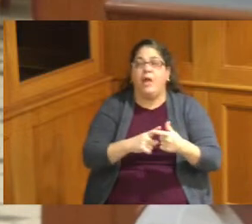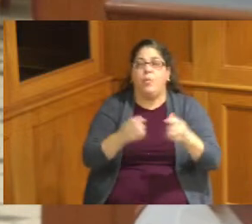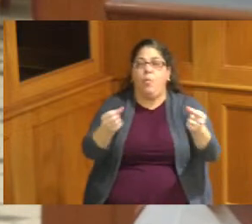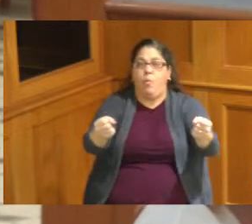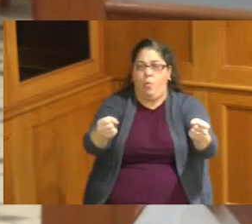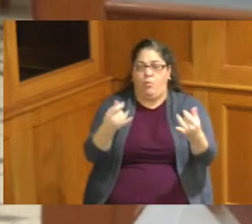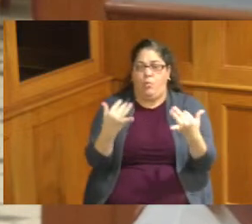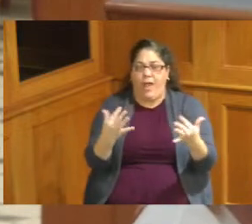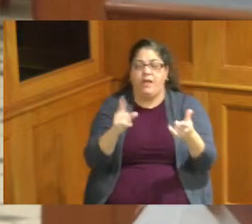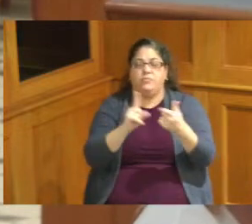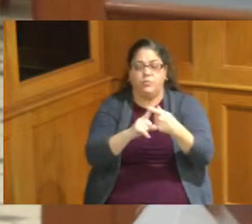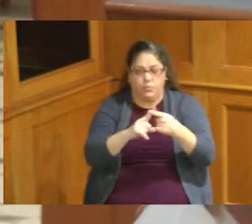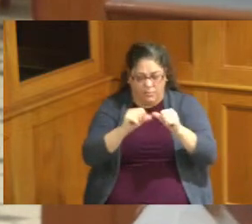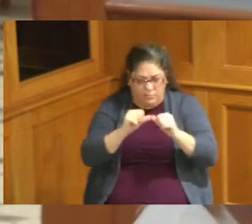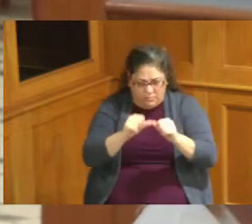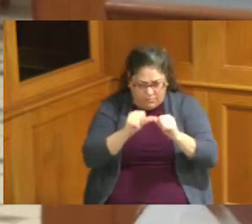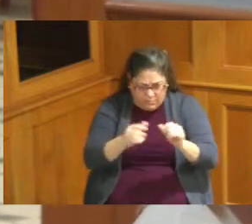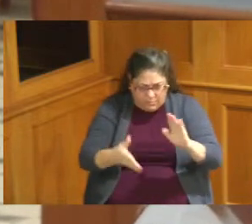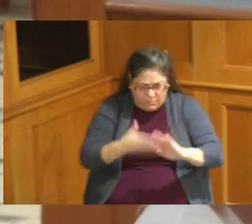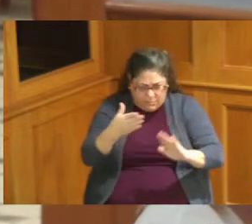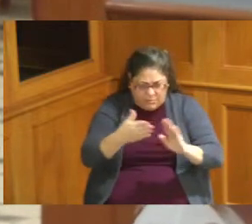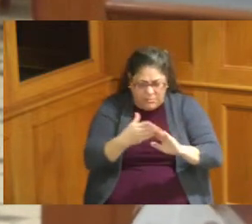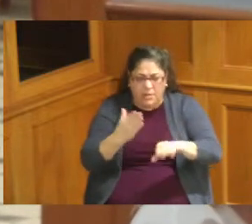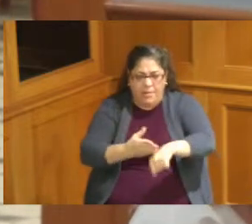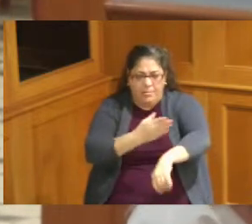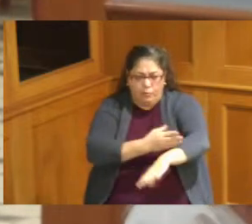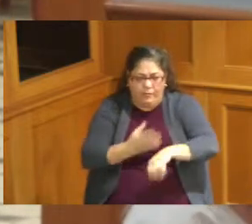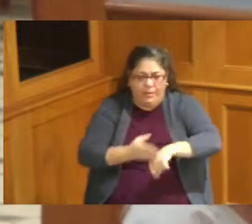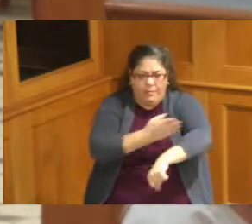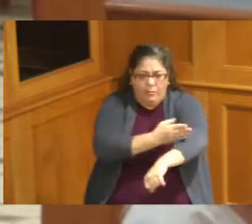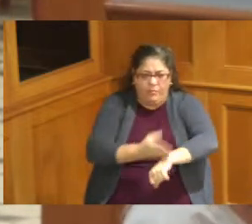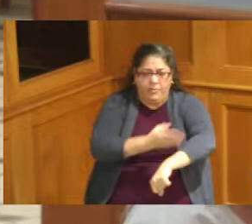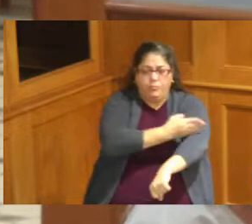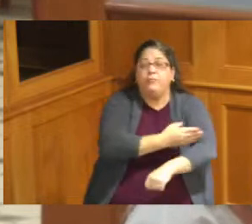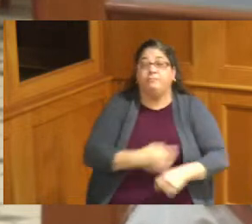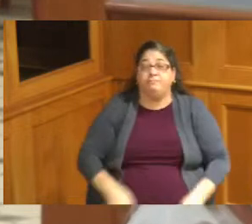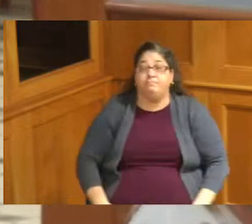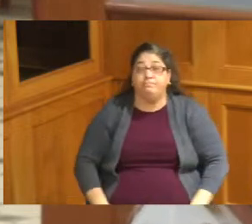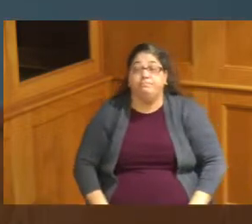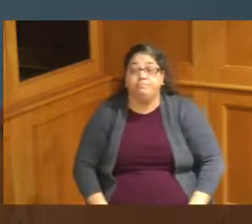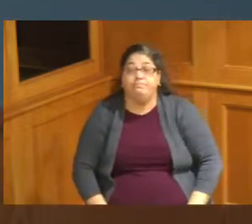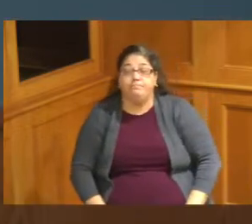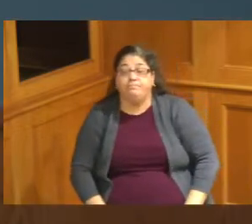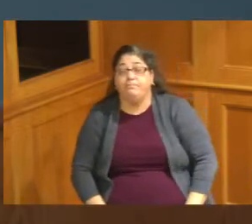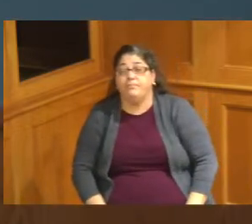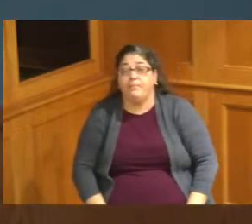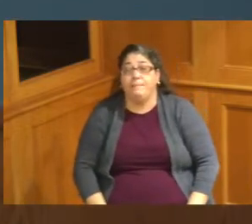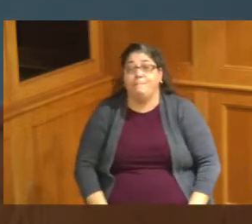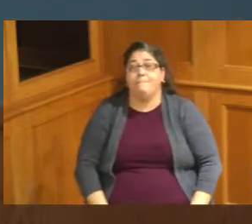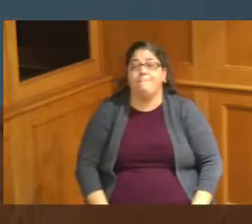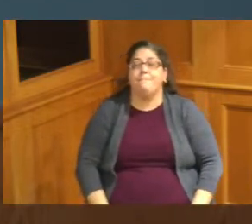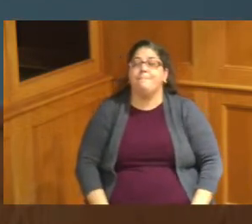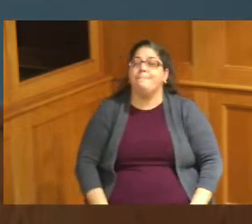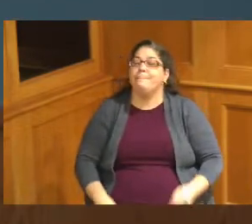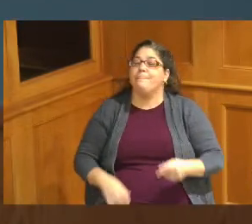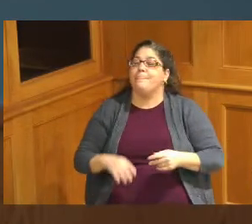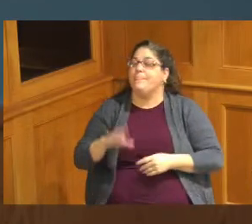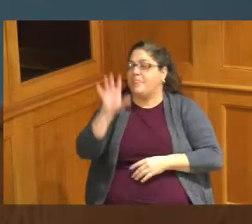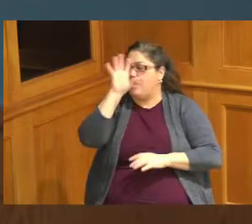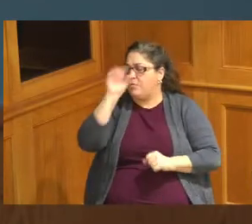sure that you're hitting those goals. So there's two arms to that. Gotcha. And then based on